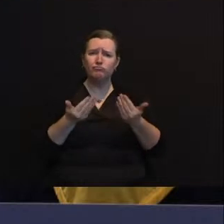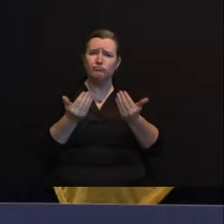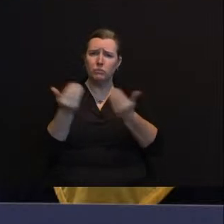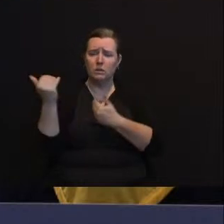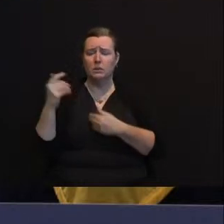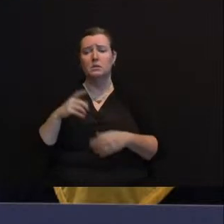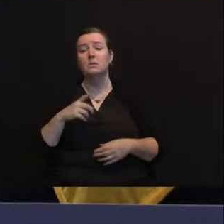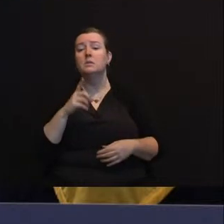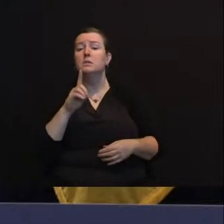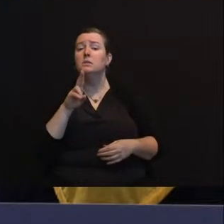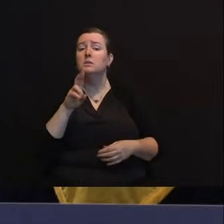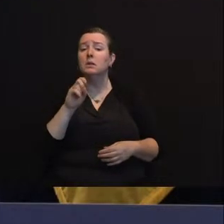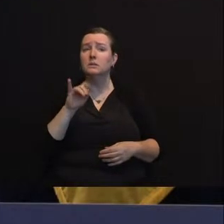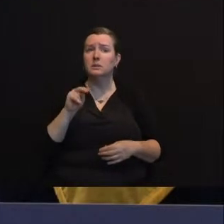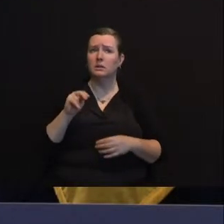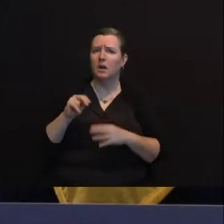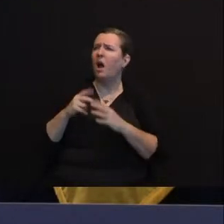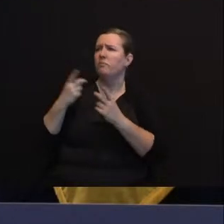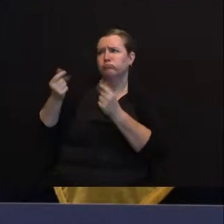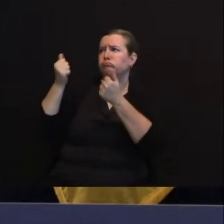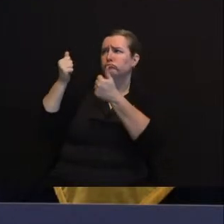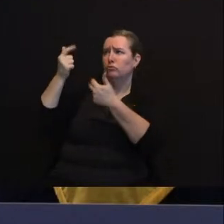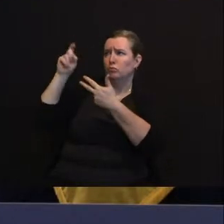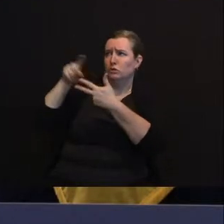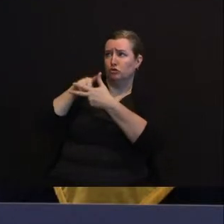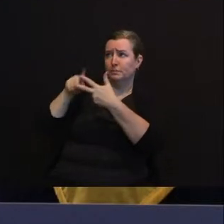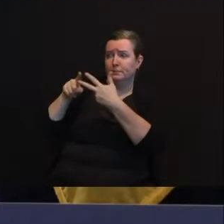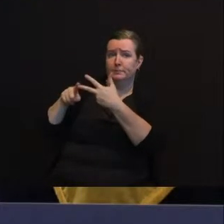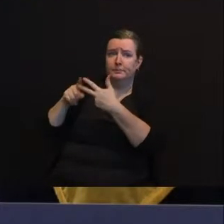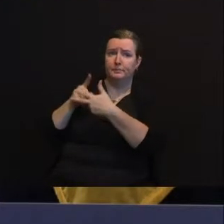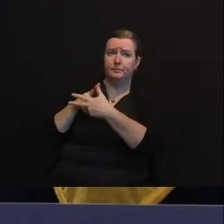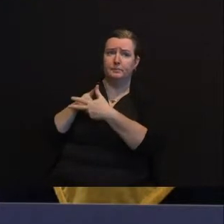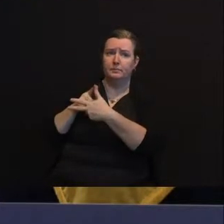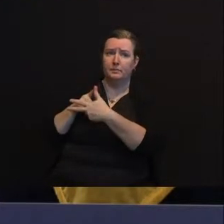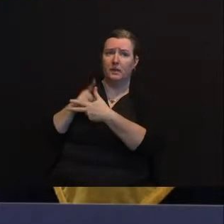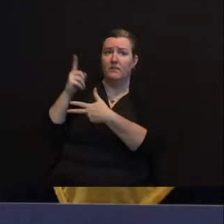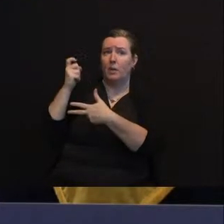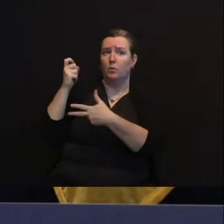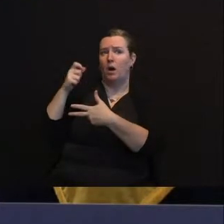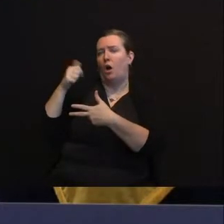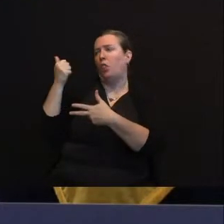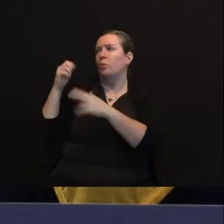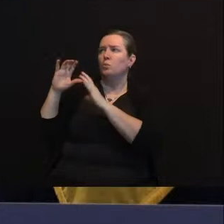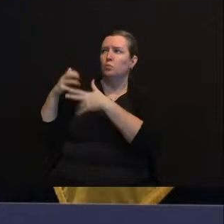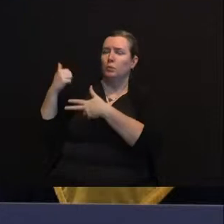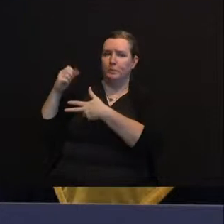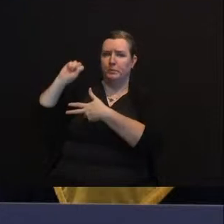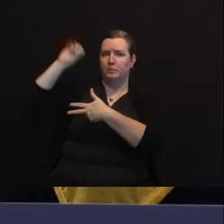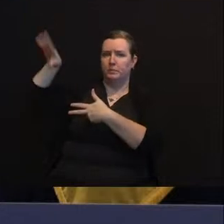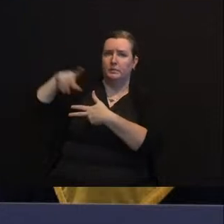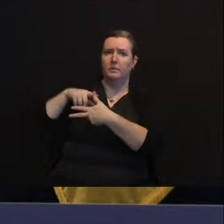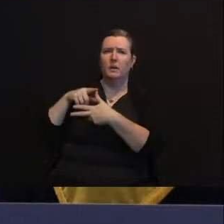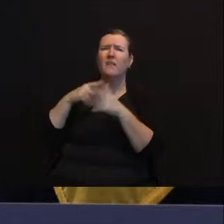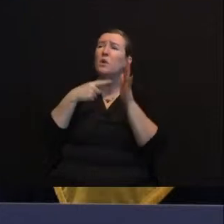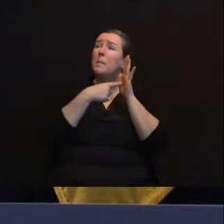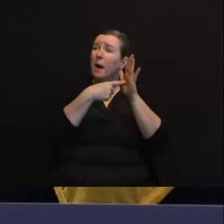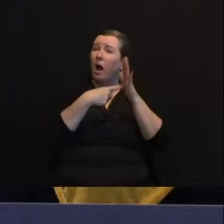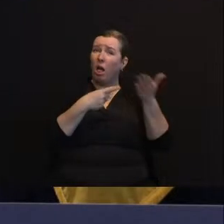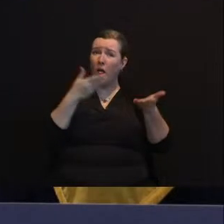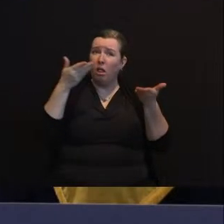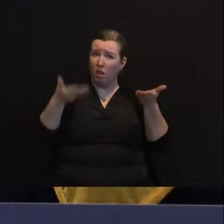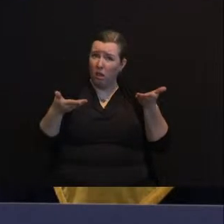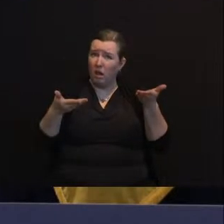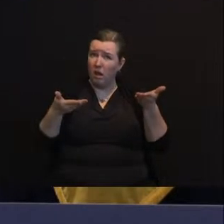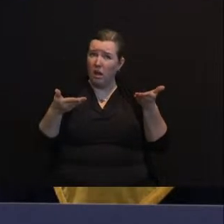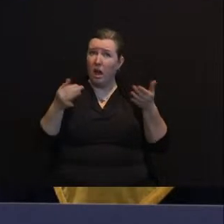afternoon. I'll be quick. I've got 3 from me and 1 from Politico. On the models, if hospitalizations get too high or the